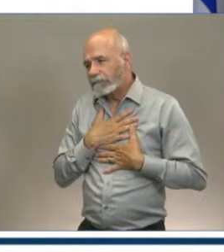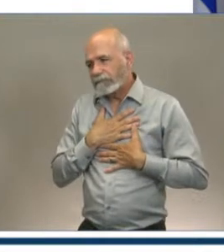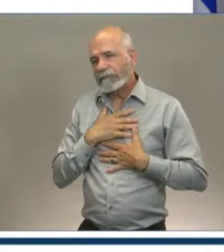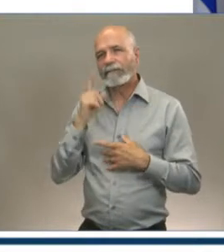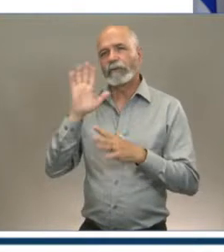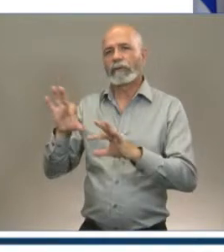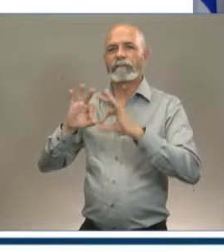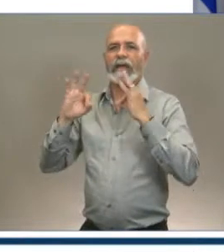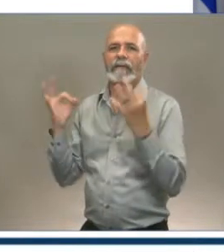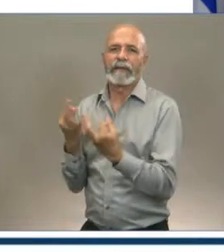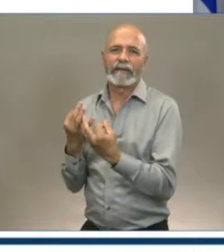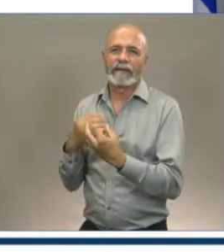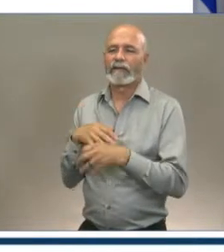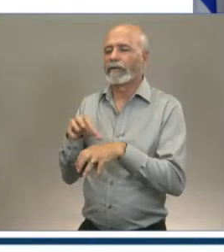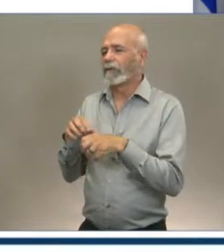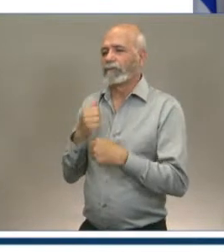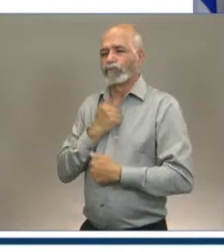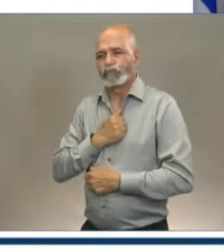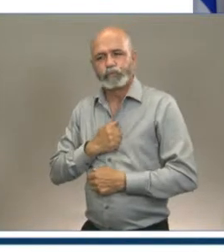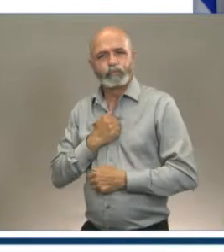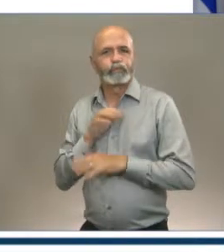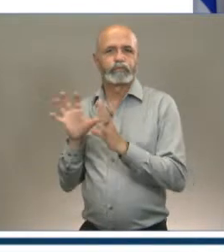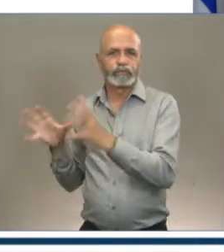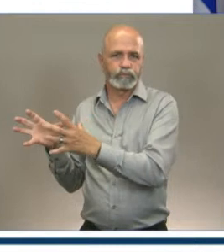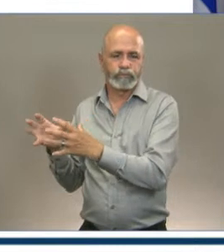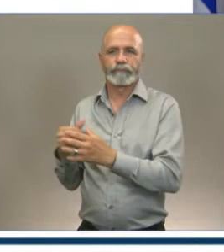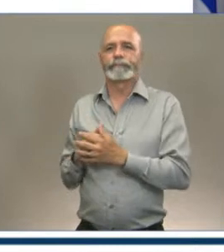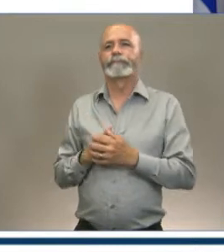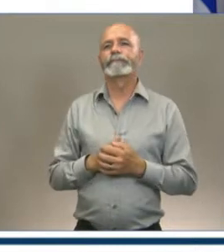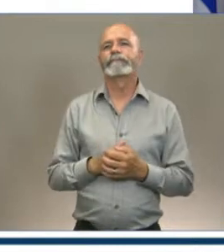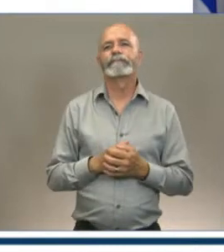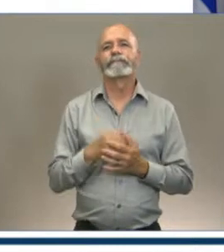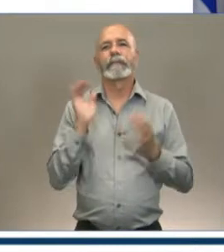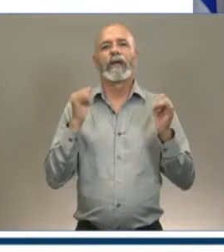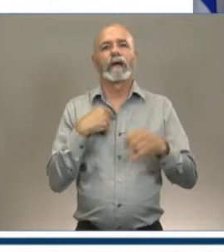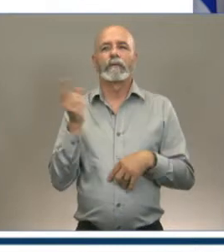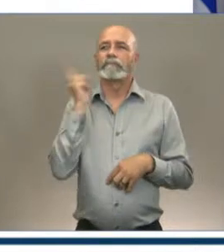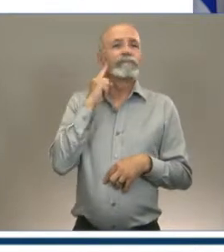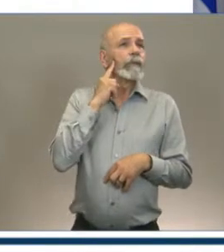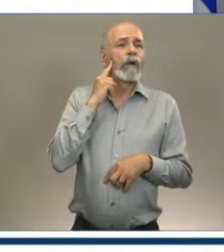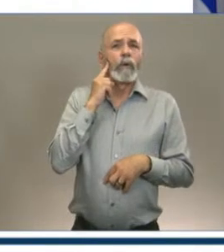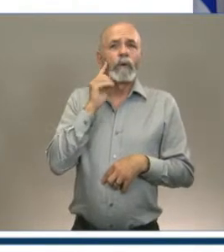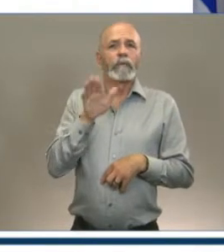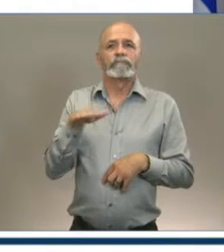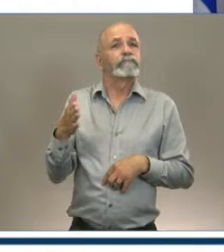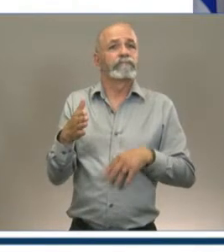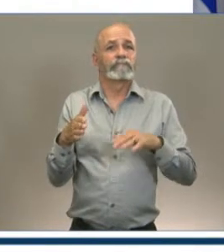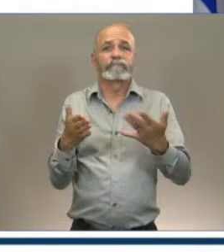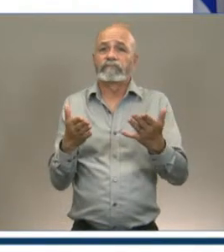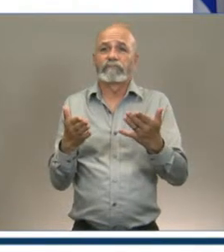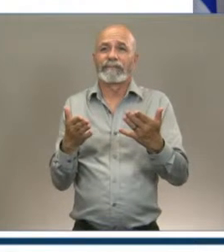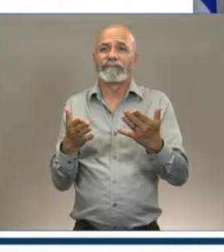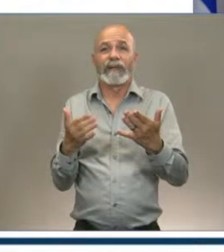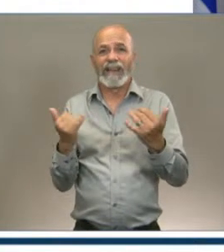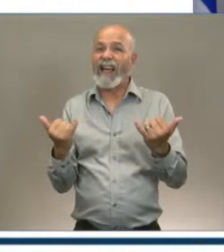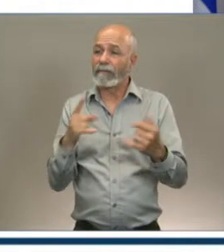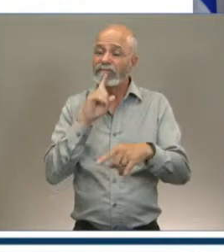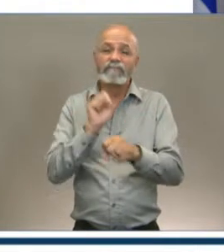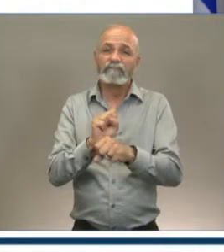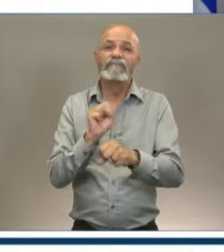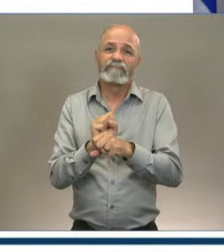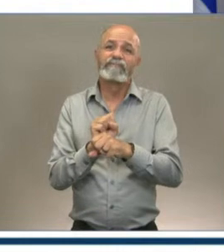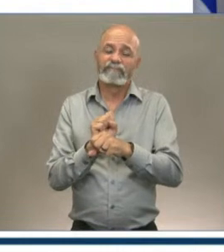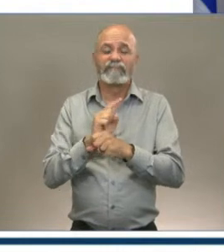families. The news of these deaths is just another indicator of how serious the wave is that we're in right now. We are